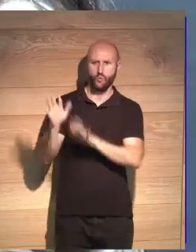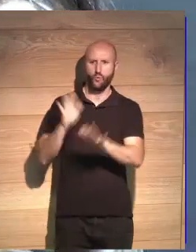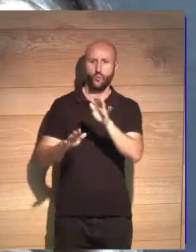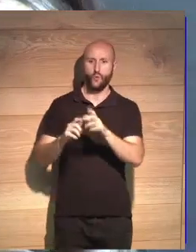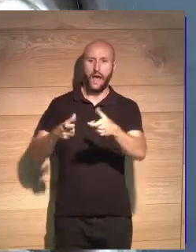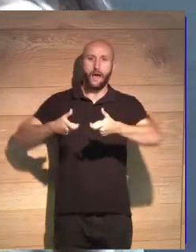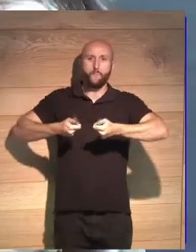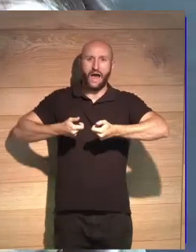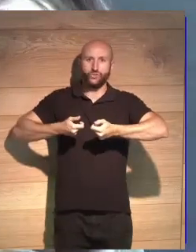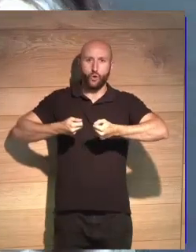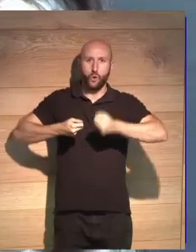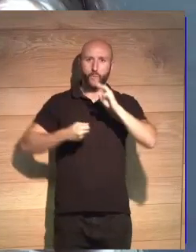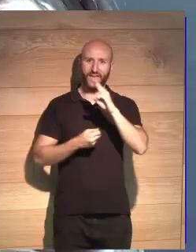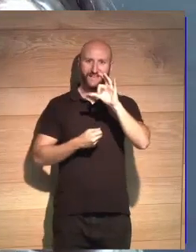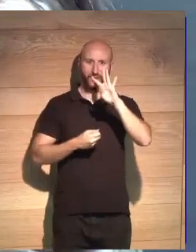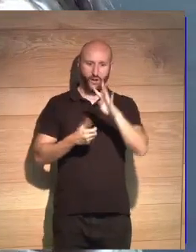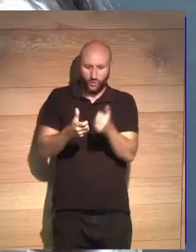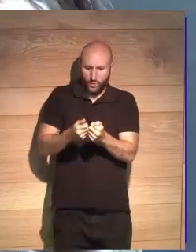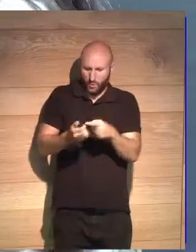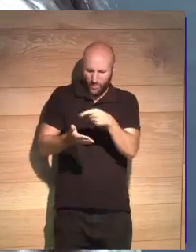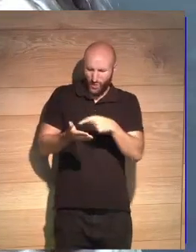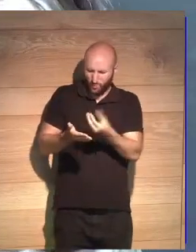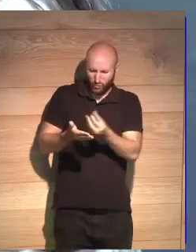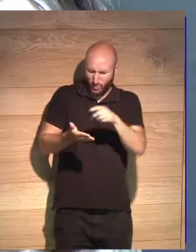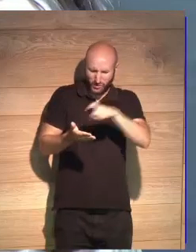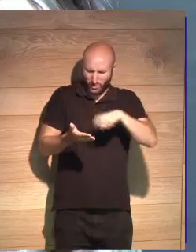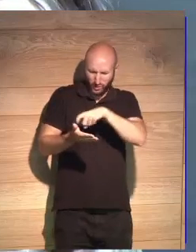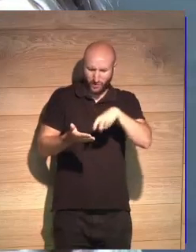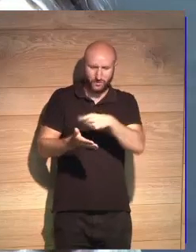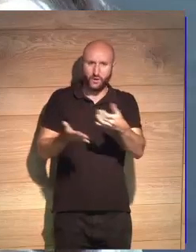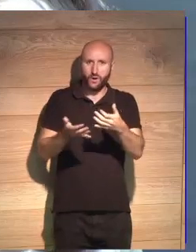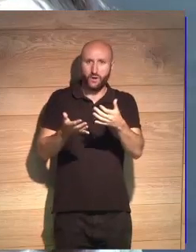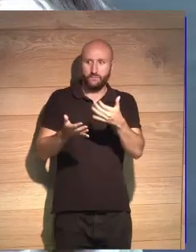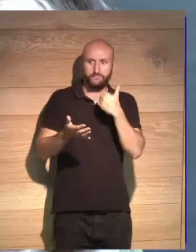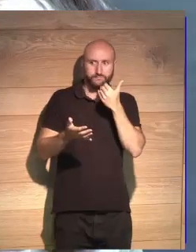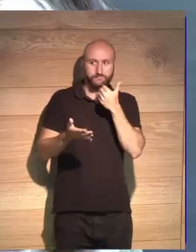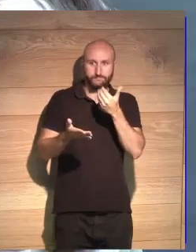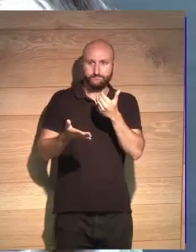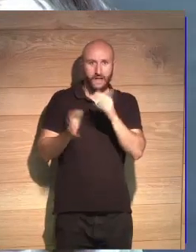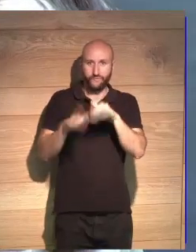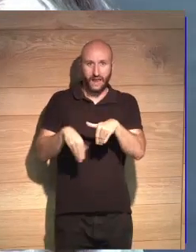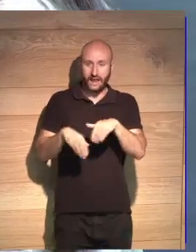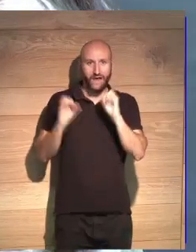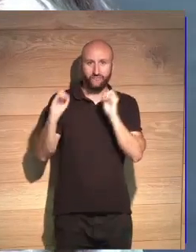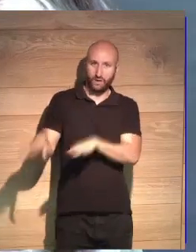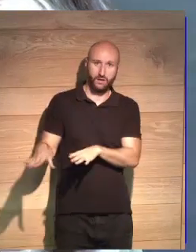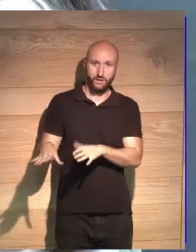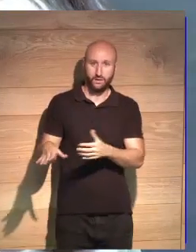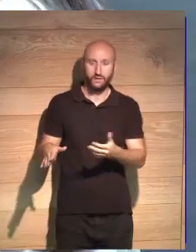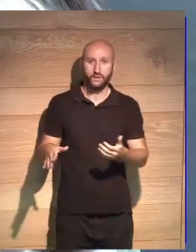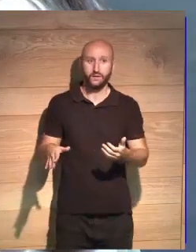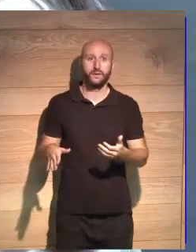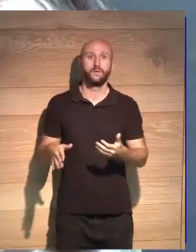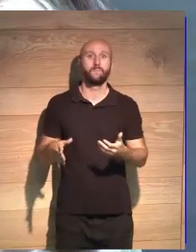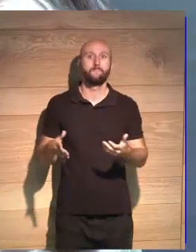age issue, or how complicated some video games are because there are many buttons that you have to push and the